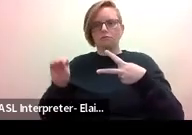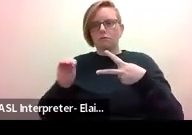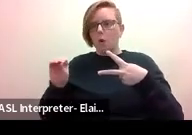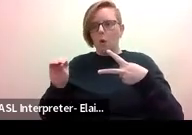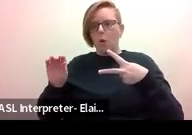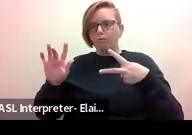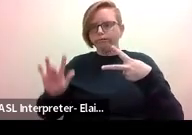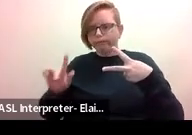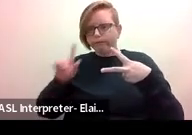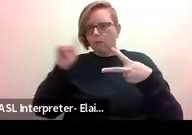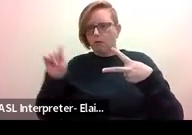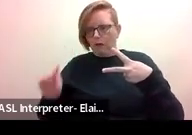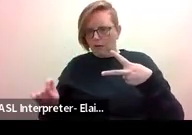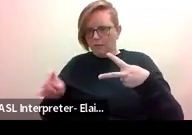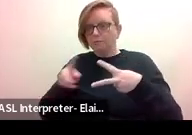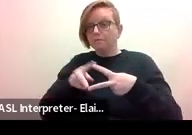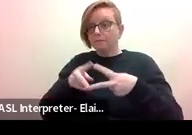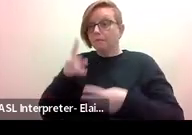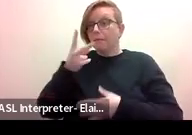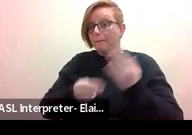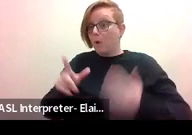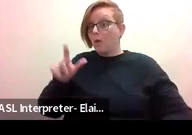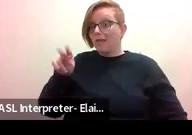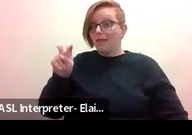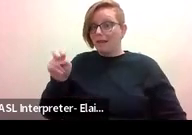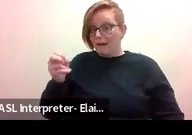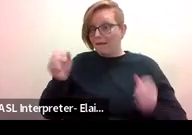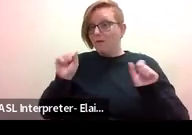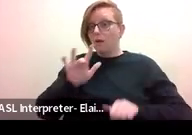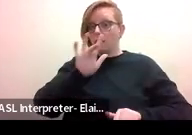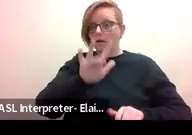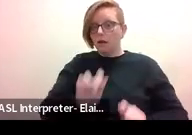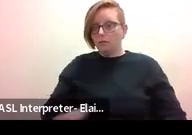but the links are live. So go right ahead and grab those.